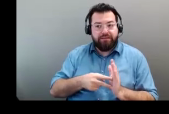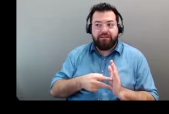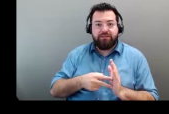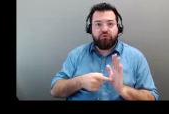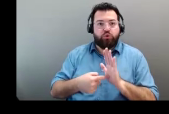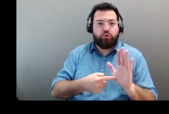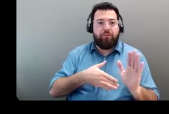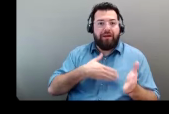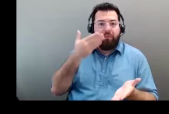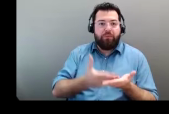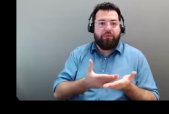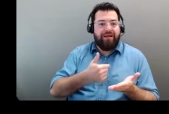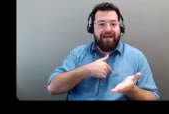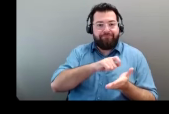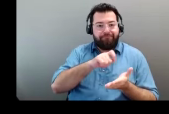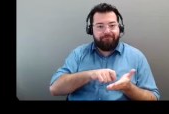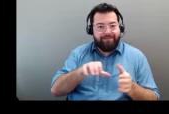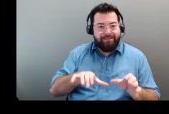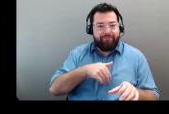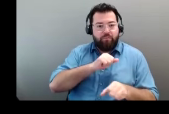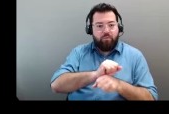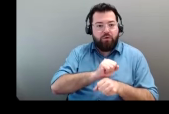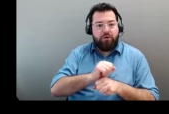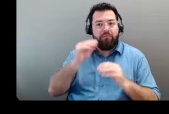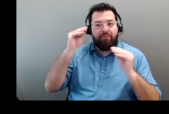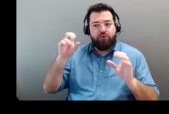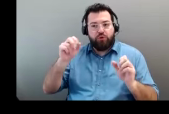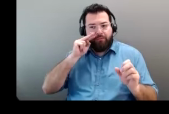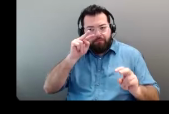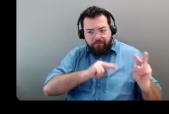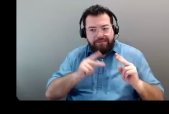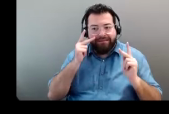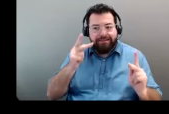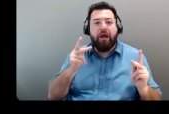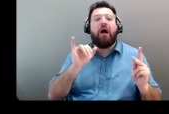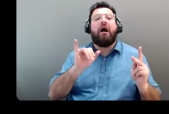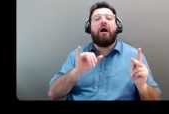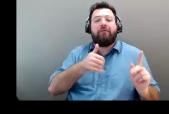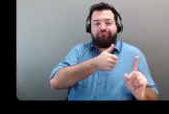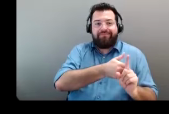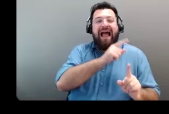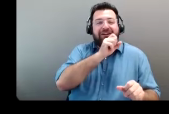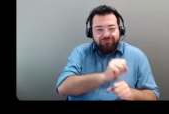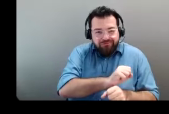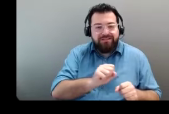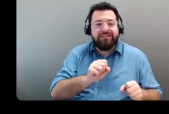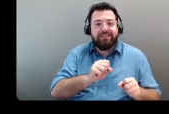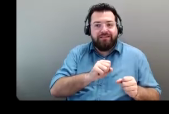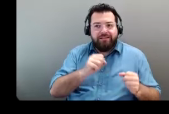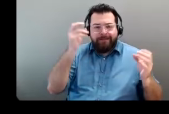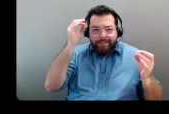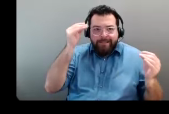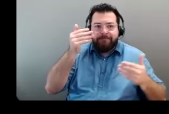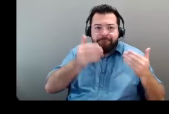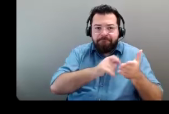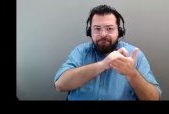The professor is able to go and see that I was working through the problems. Same with, I was